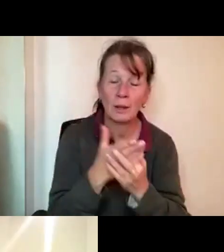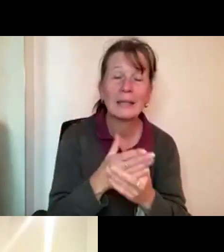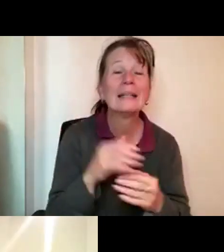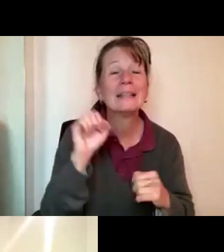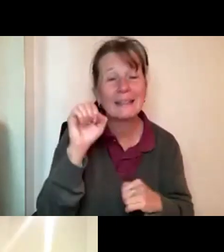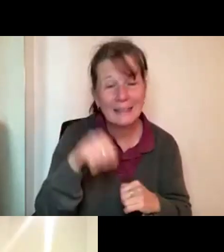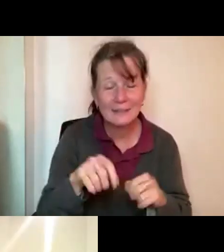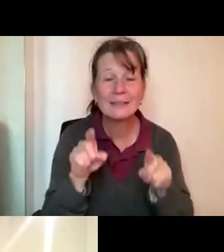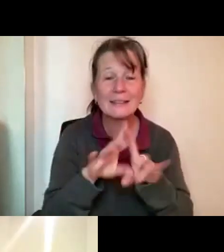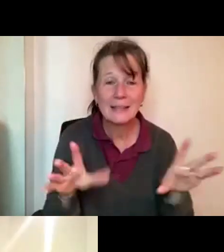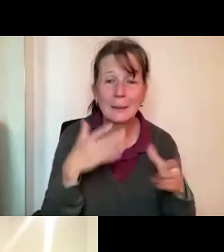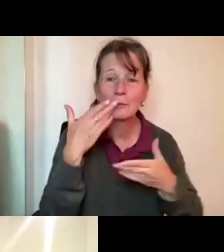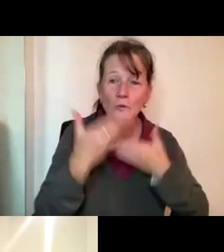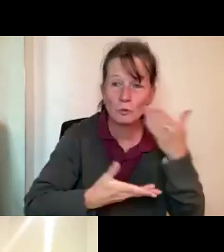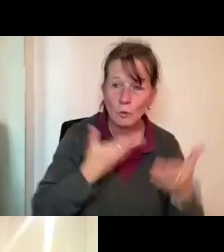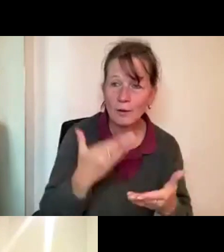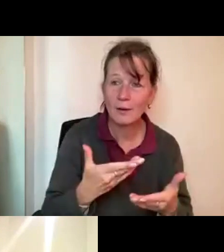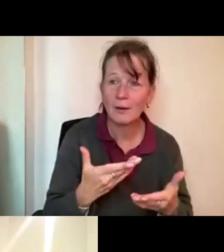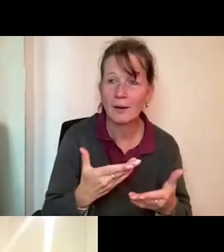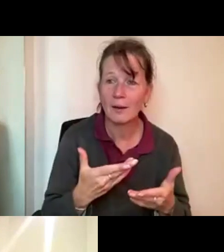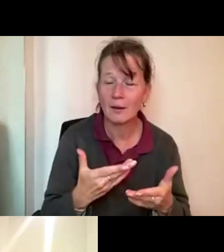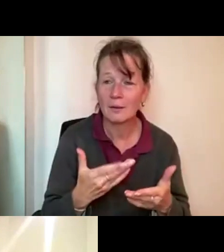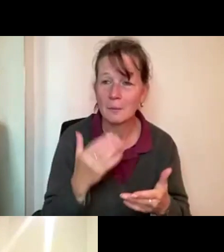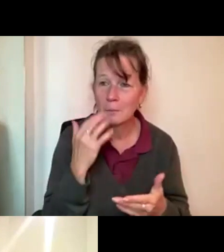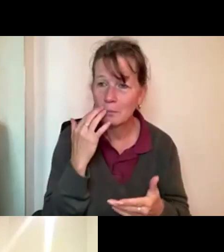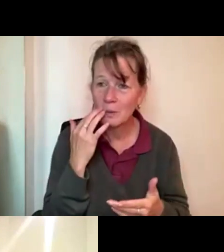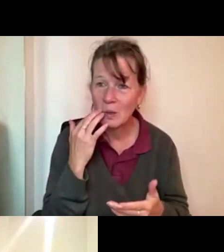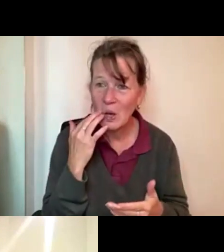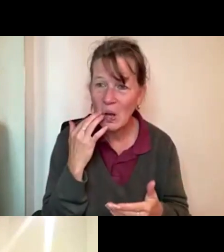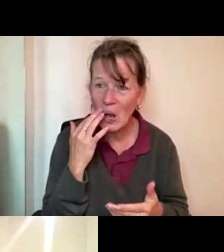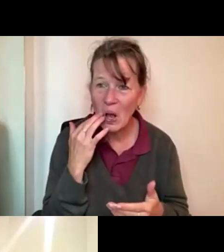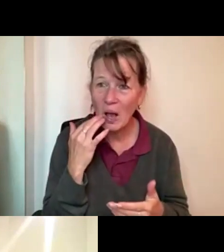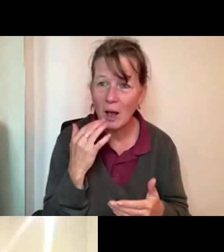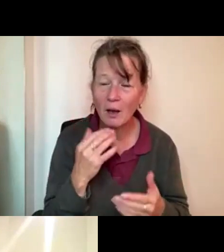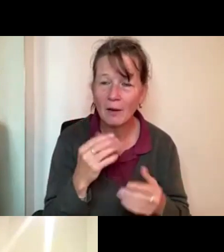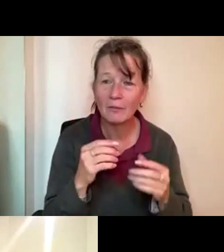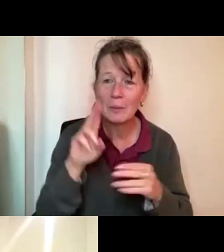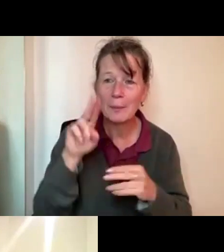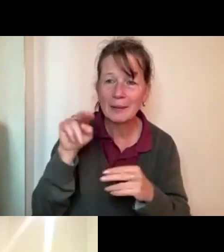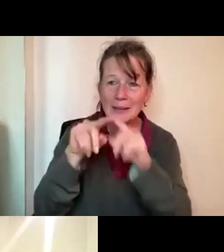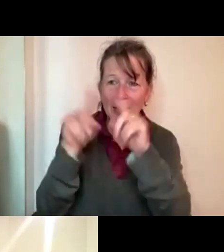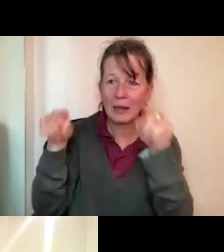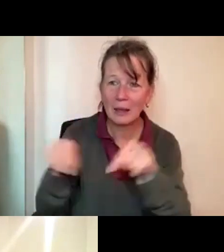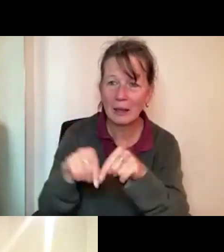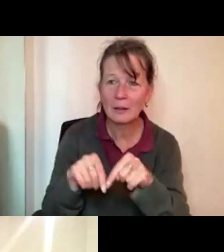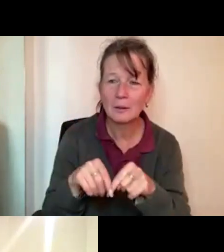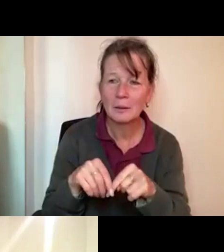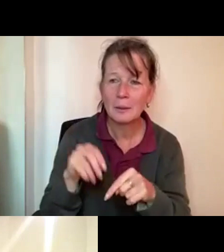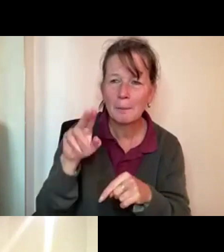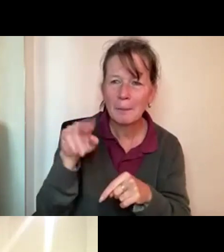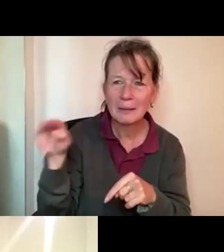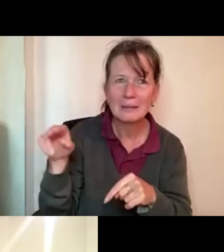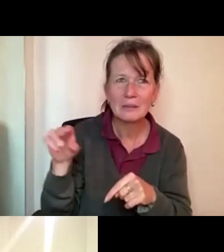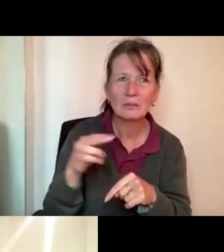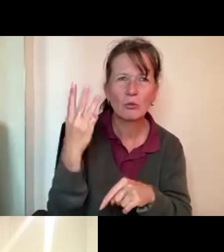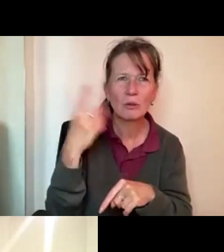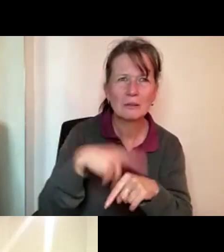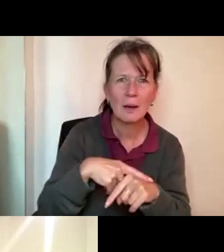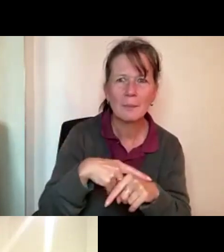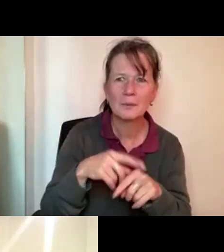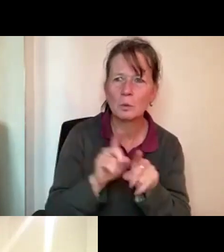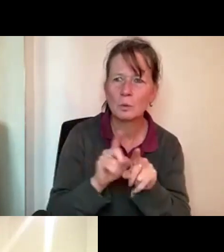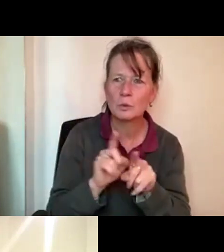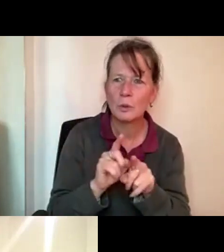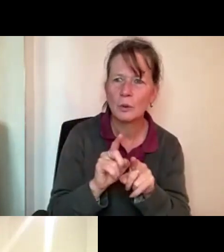same story of Judith and Holofernes is in the Gentileschi painting, which is, in fact, she painted it 3 times, and she also